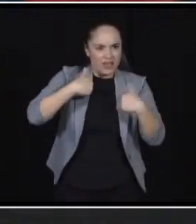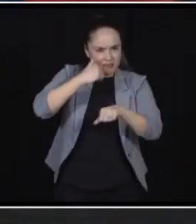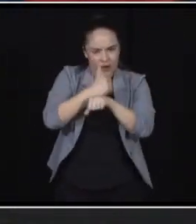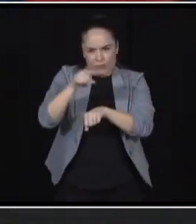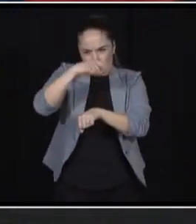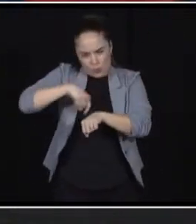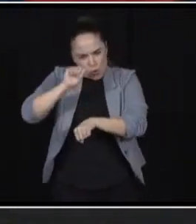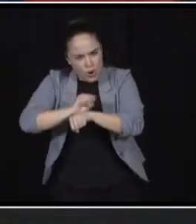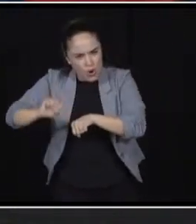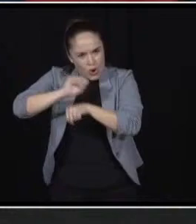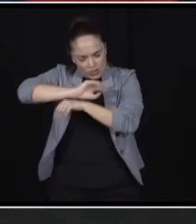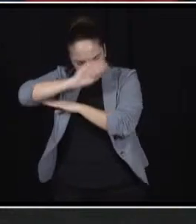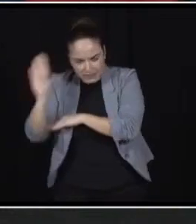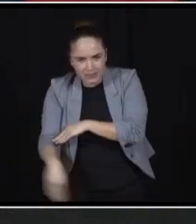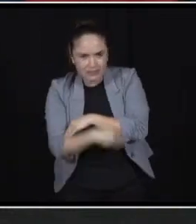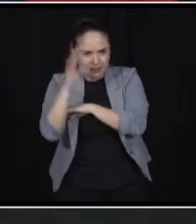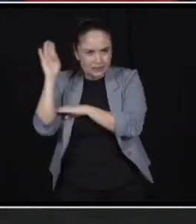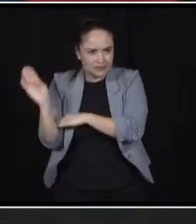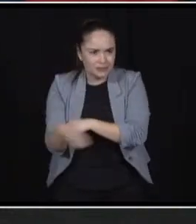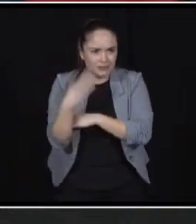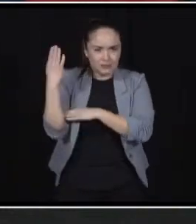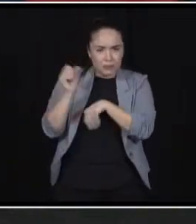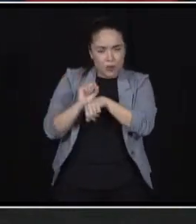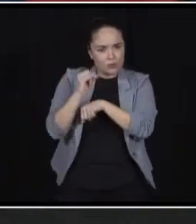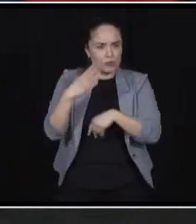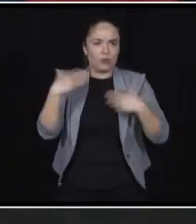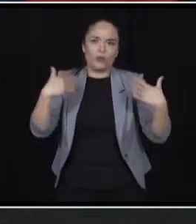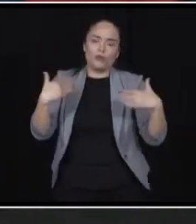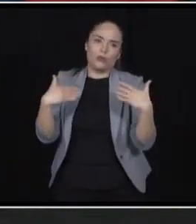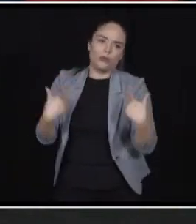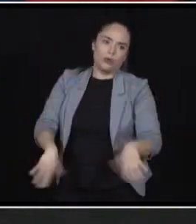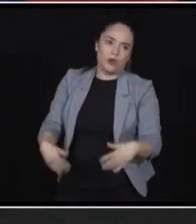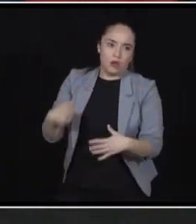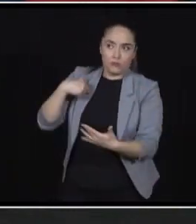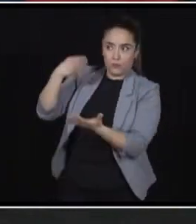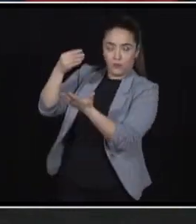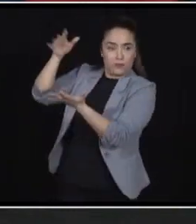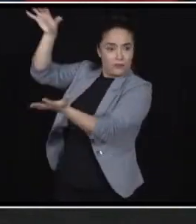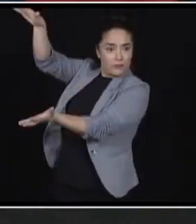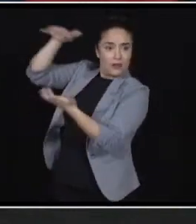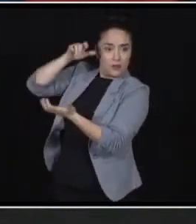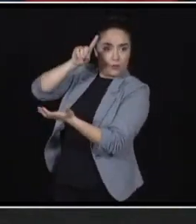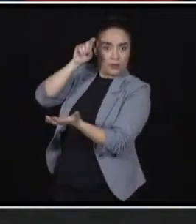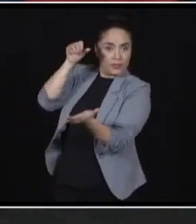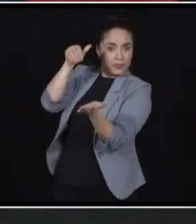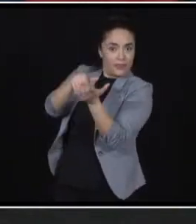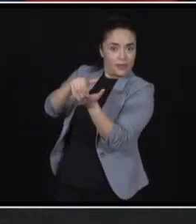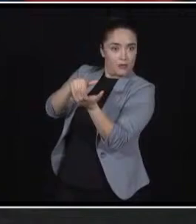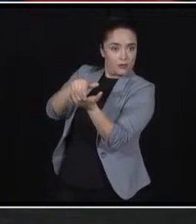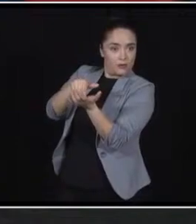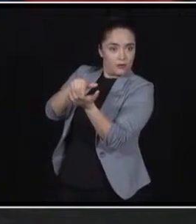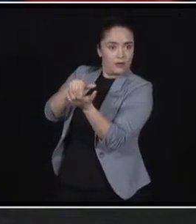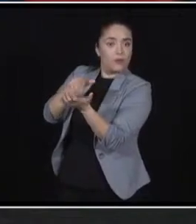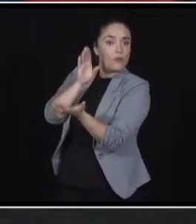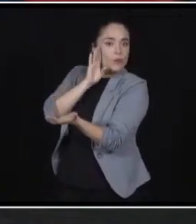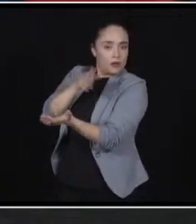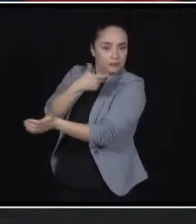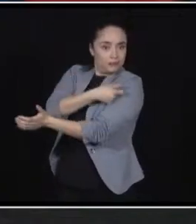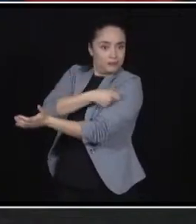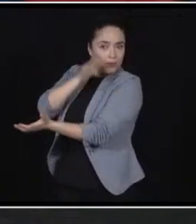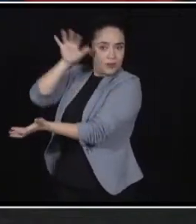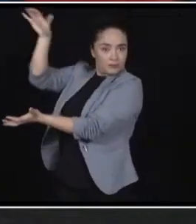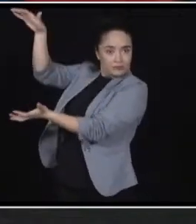think we're targeted for another 100,000 today. So they're doing a great job. And I just want to